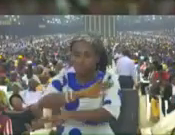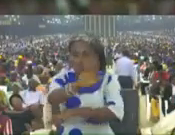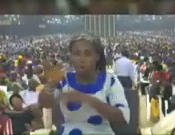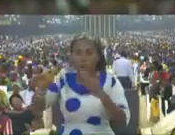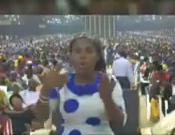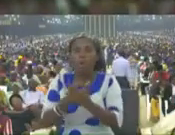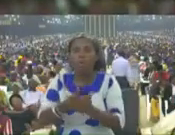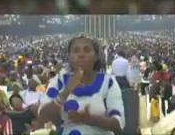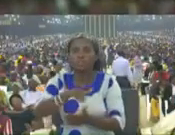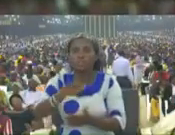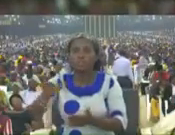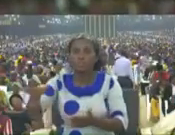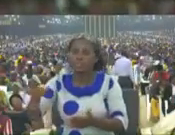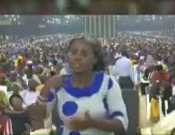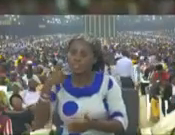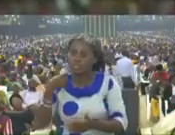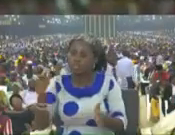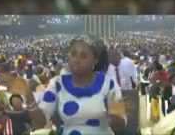and said, I'm going now.